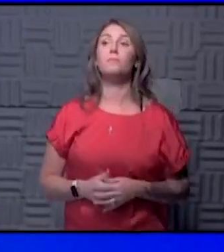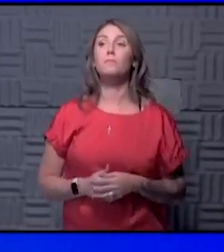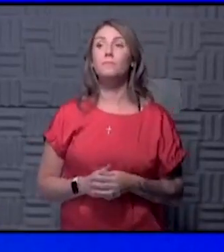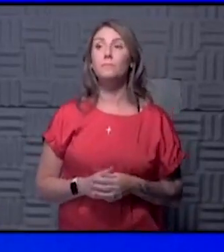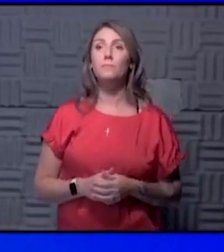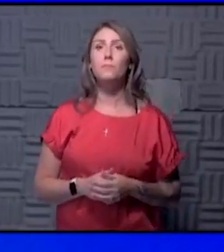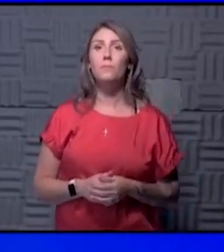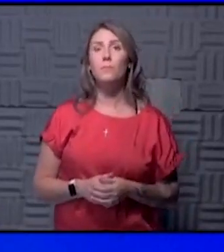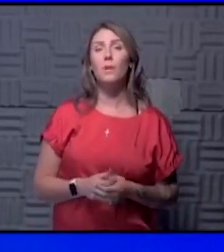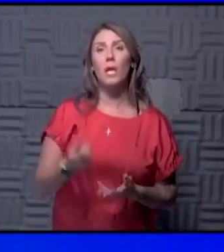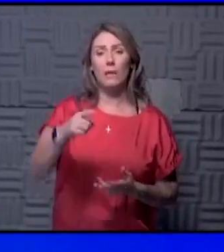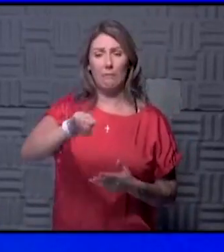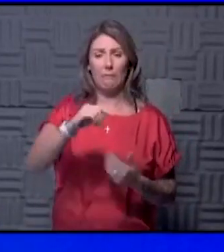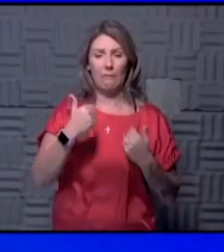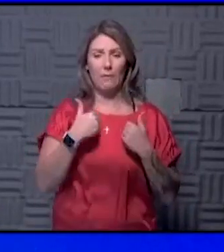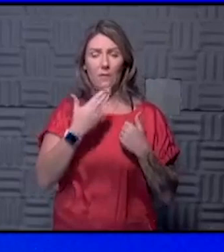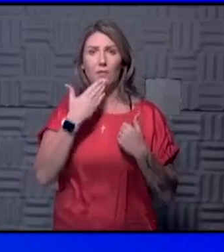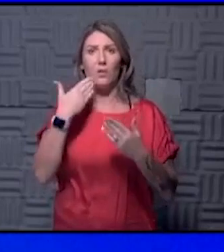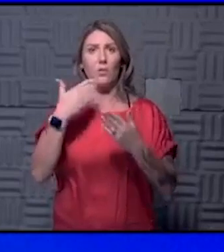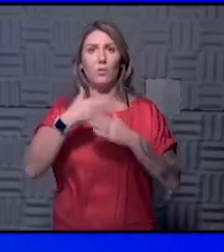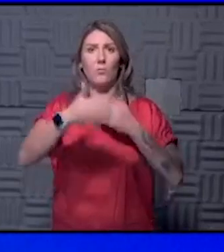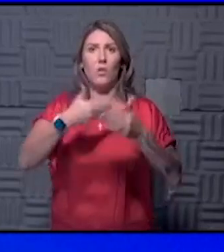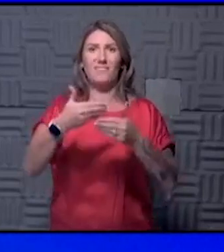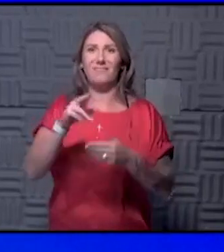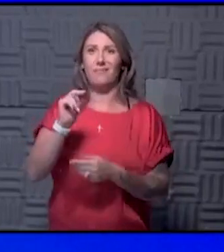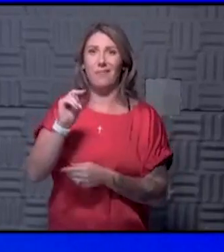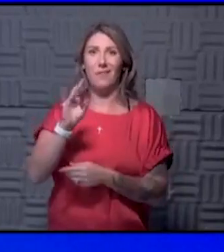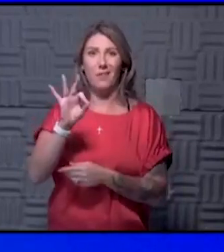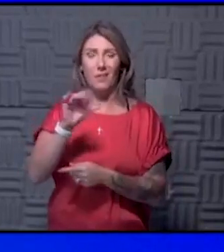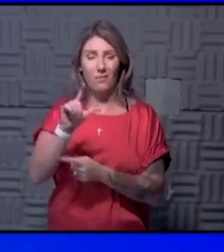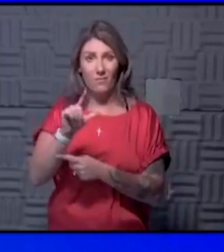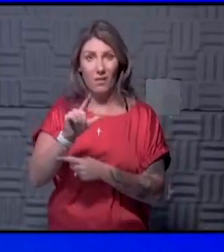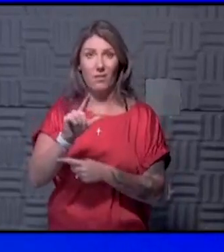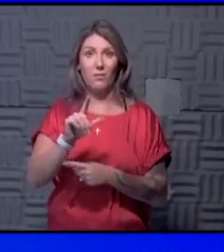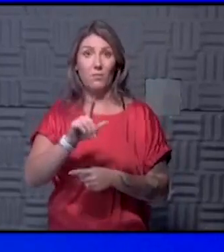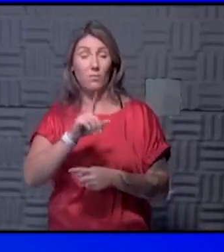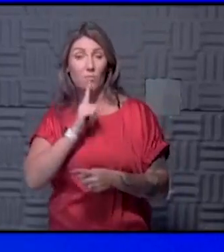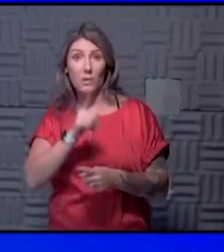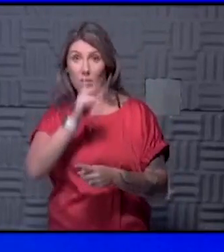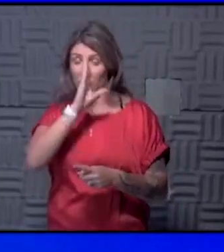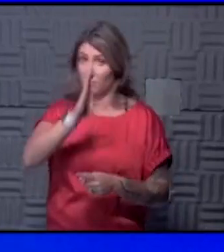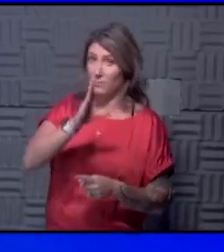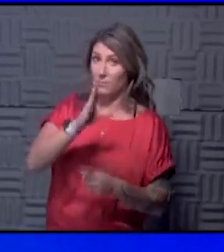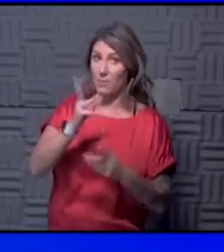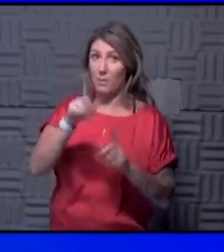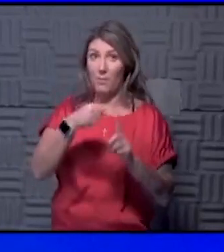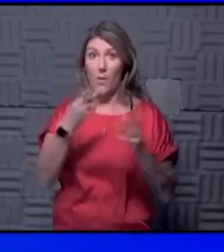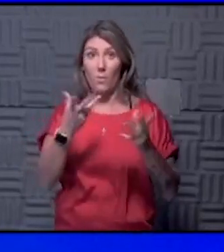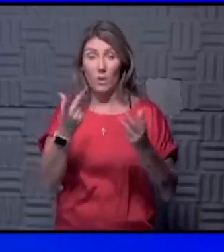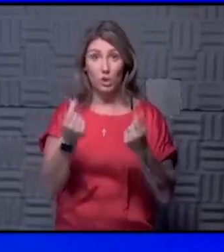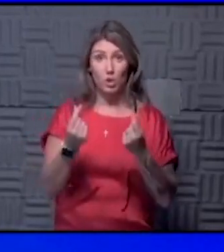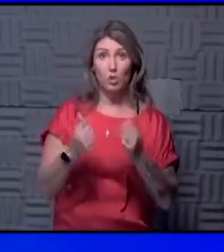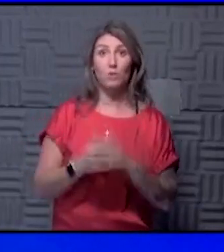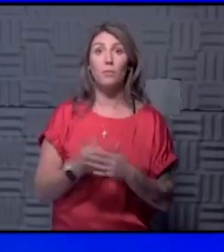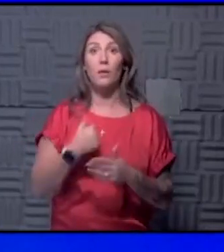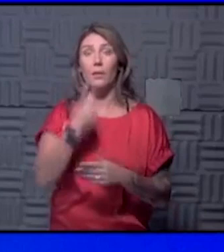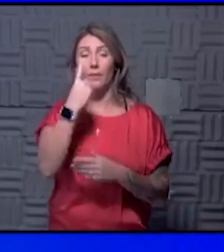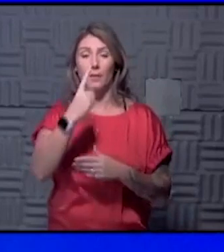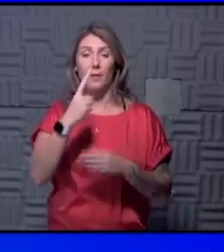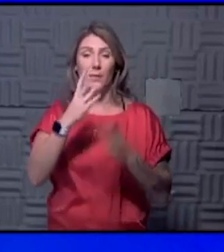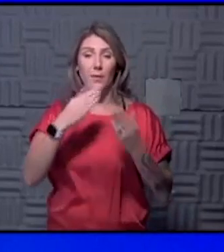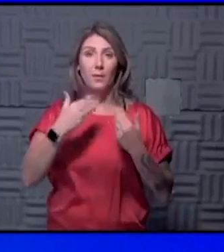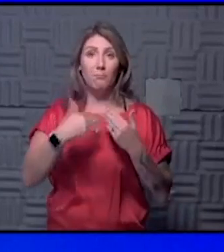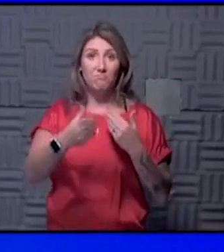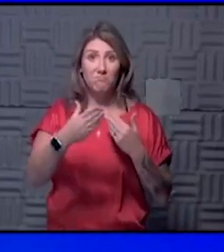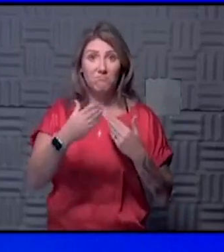yeah, they have very good processes in the NFL. They've been very deliberate about what they want to do. So I think moving forward,